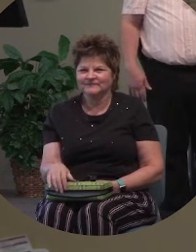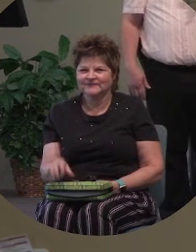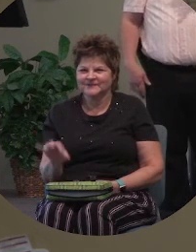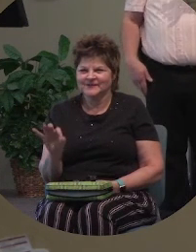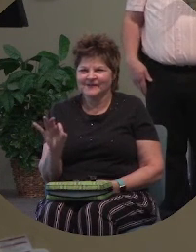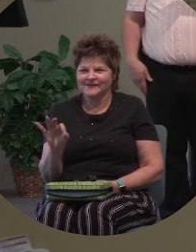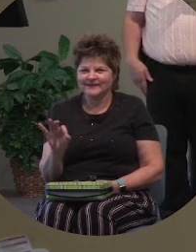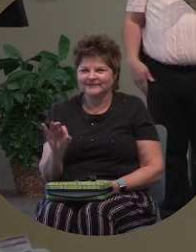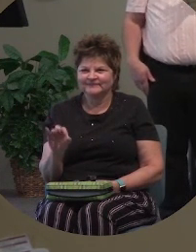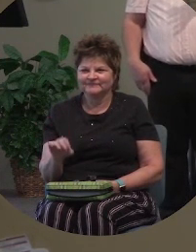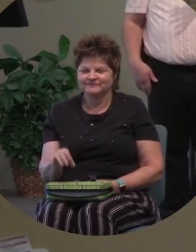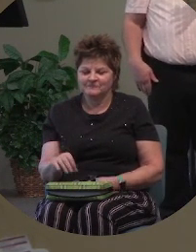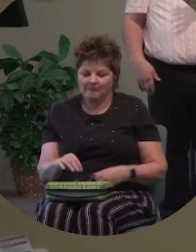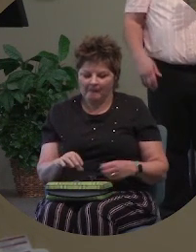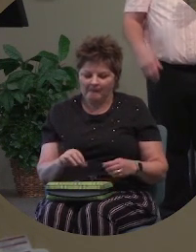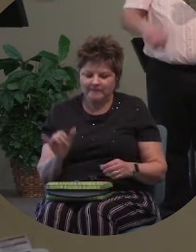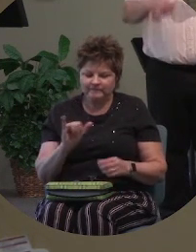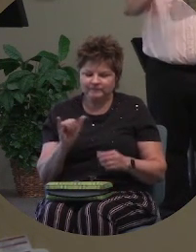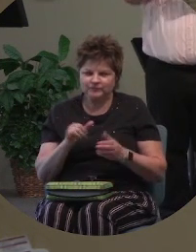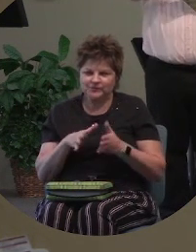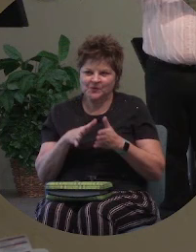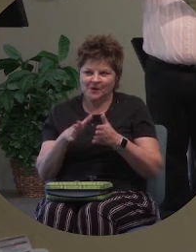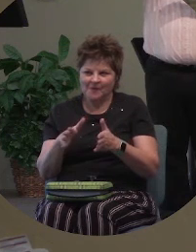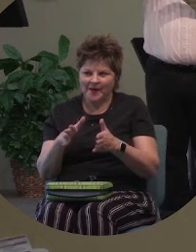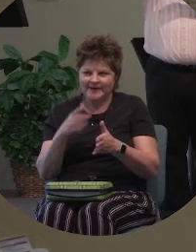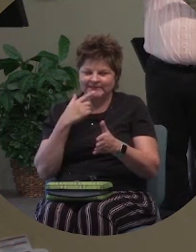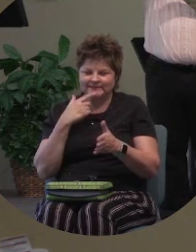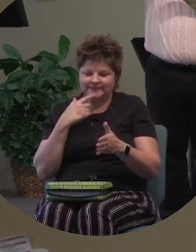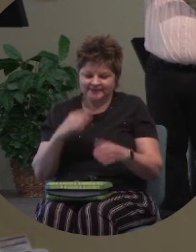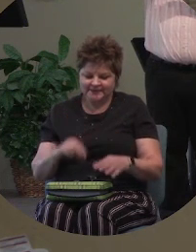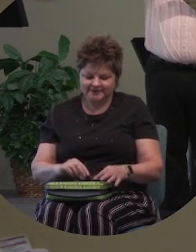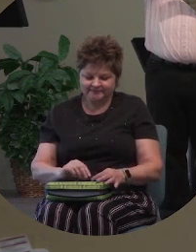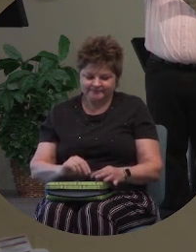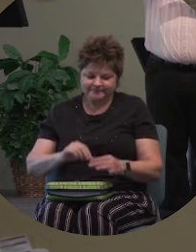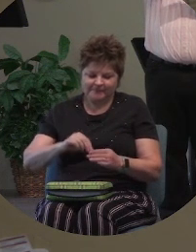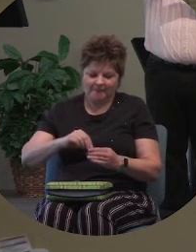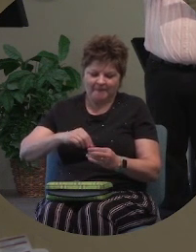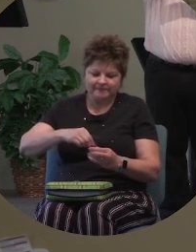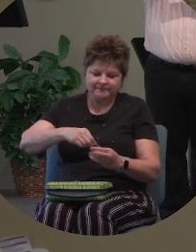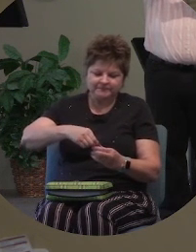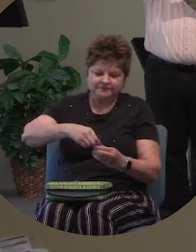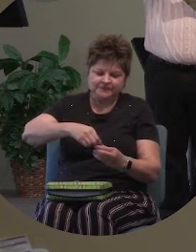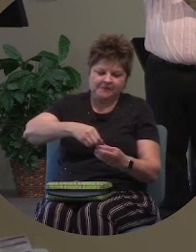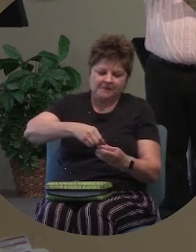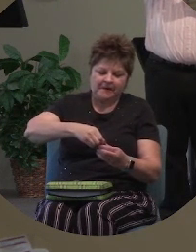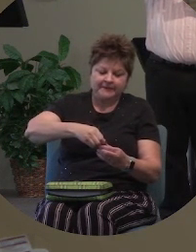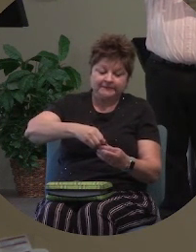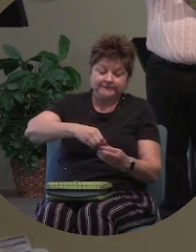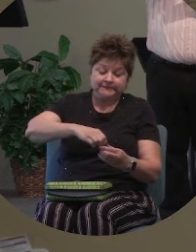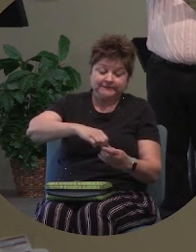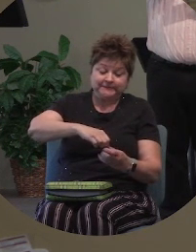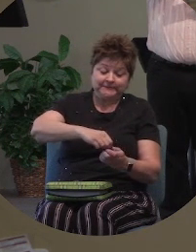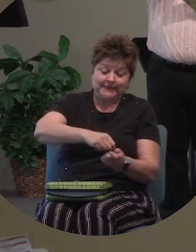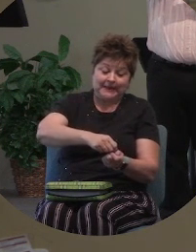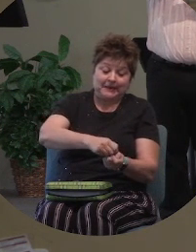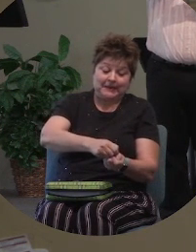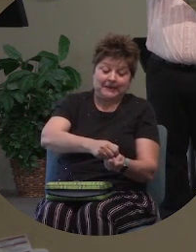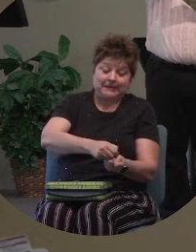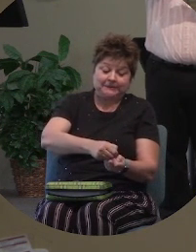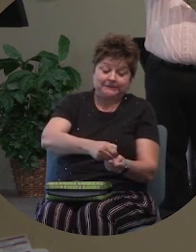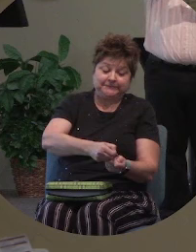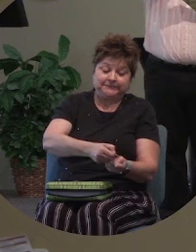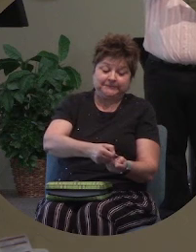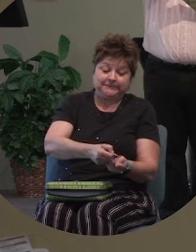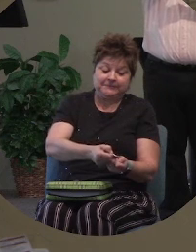He said in the same manner, he said, there's a tab on your little cup that you pull up towards